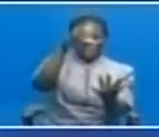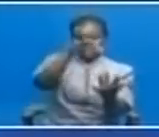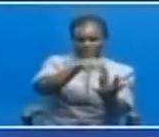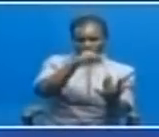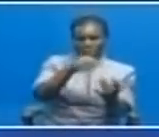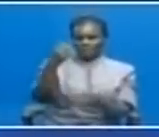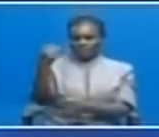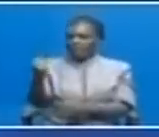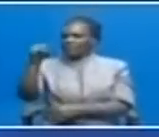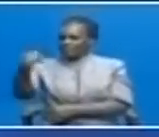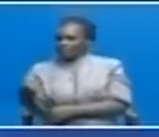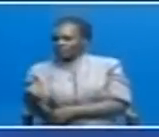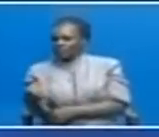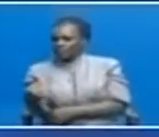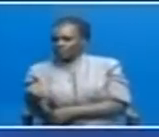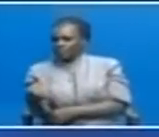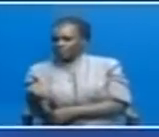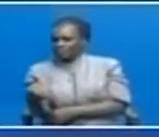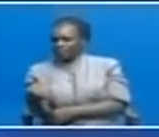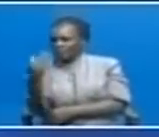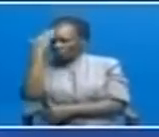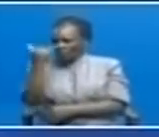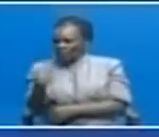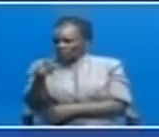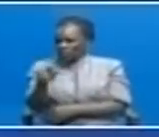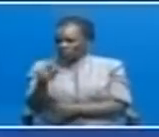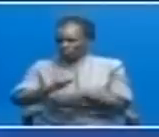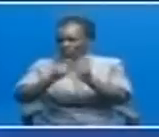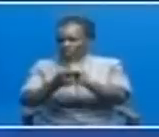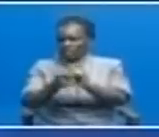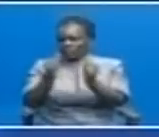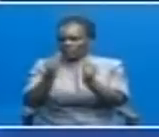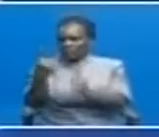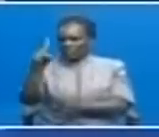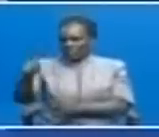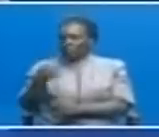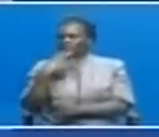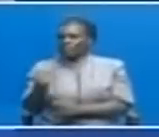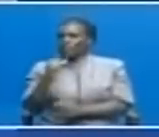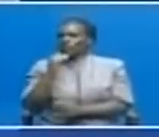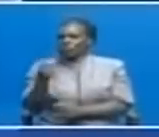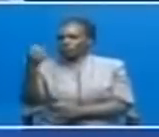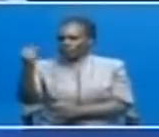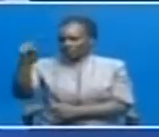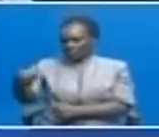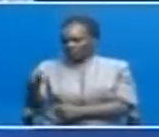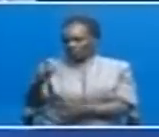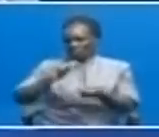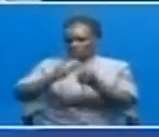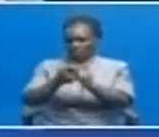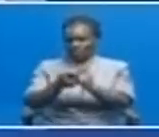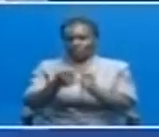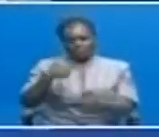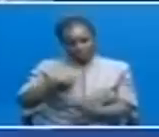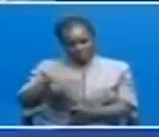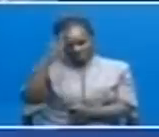the 5000 meters race. Any particular reason as to why you took part in the 1500 meters race instead of the 5000 meters race? I knew I